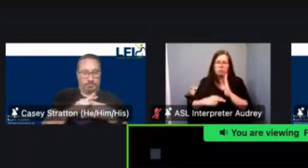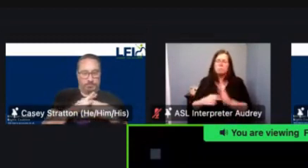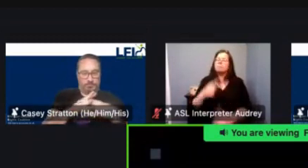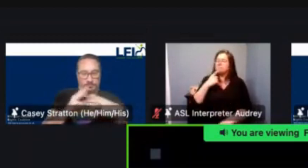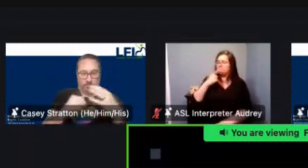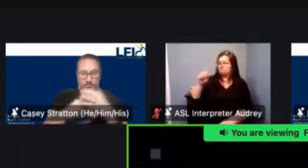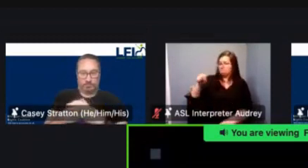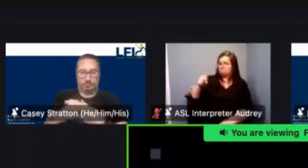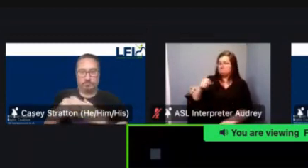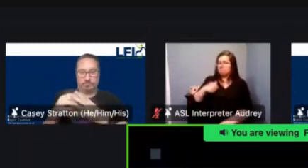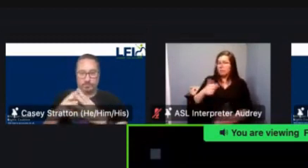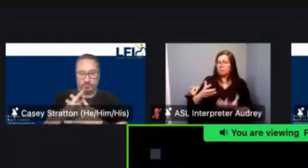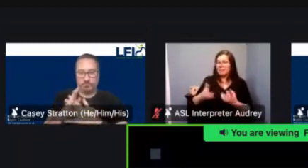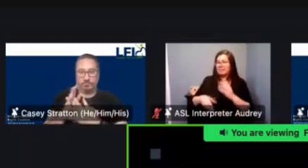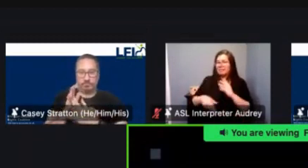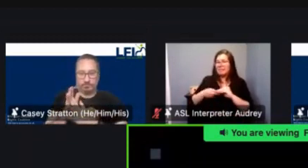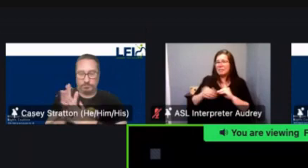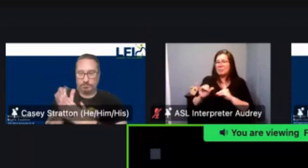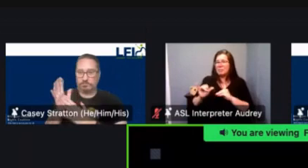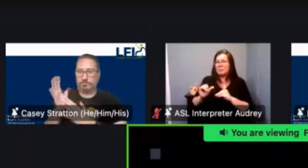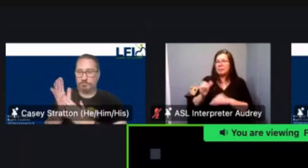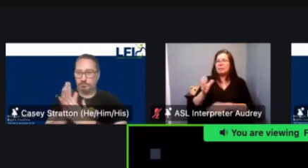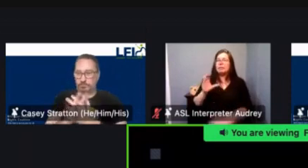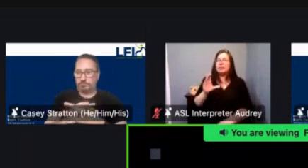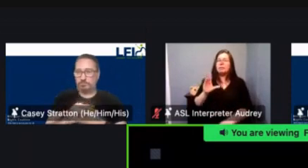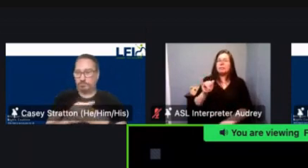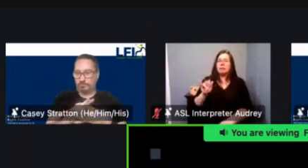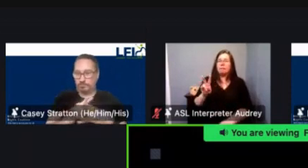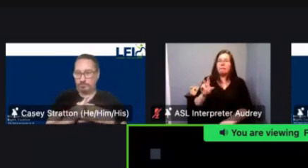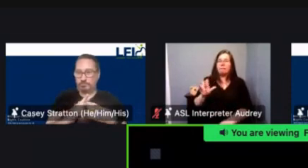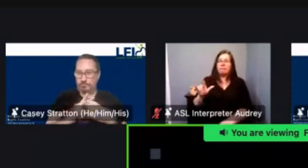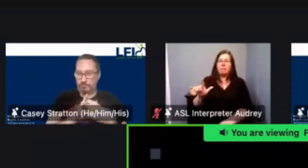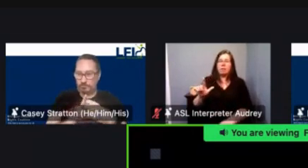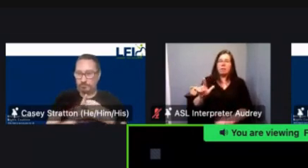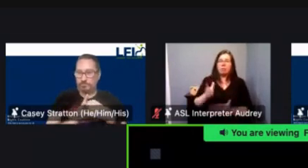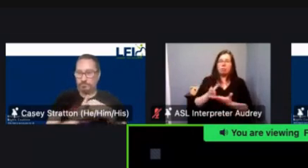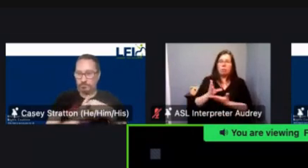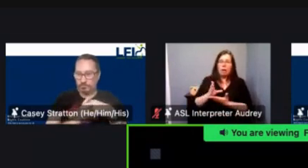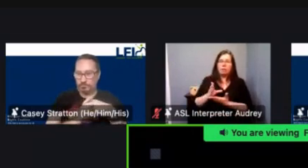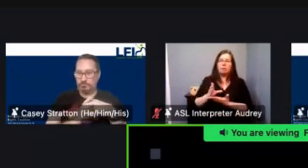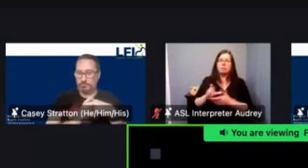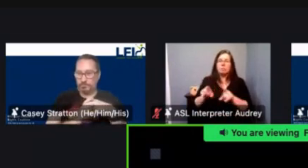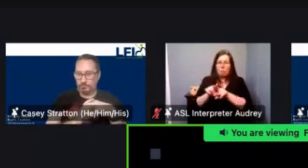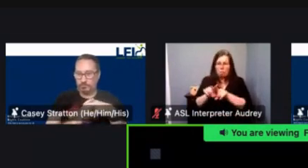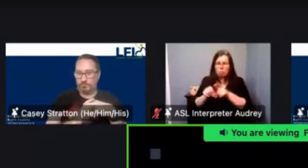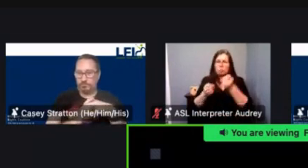Yeah, I was going to add that too, Laura, that the Civil Rights Movement also assisted with the